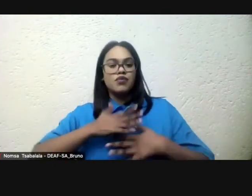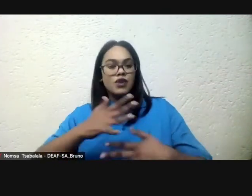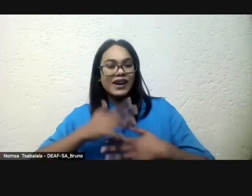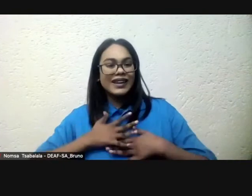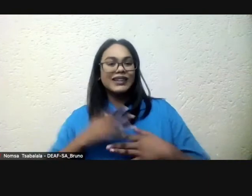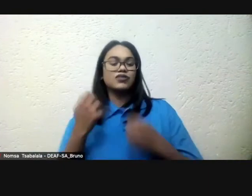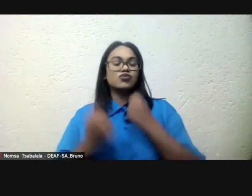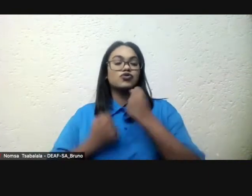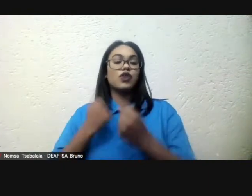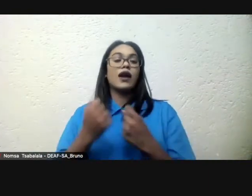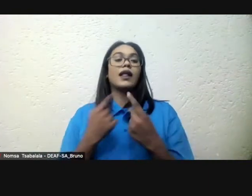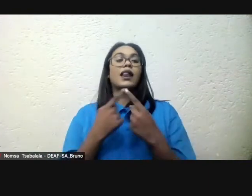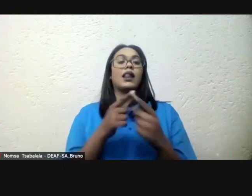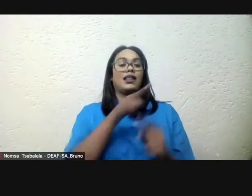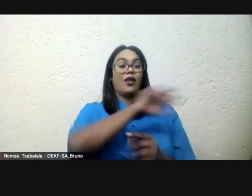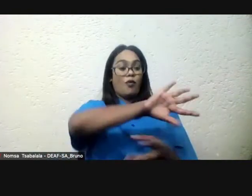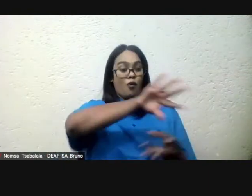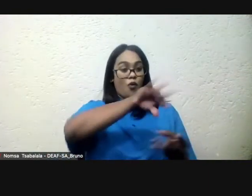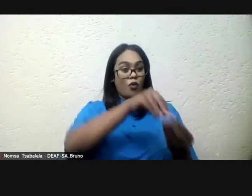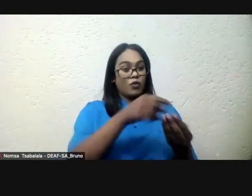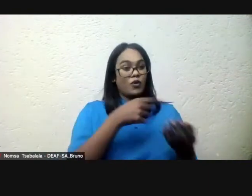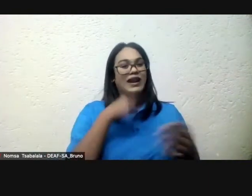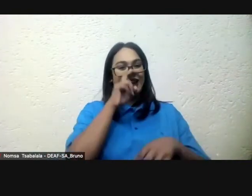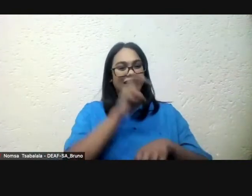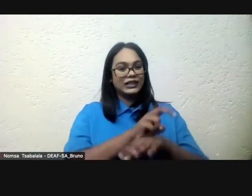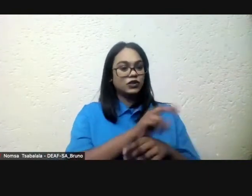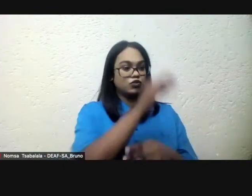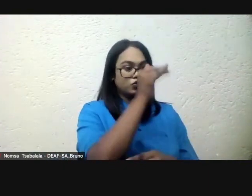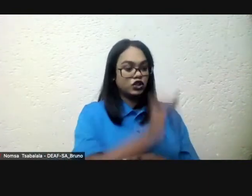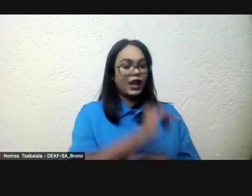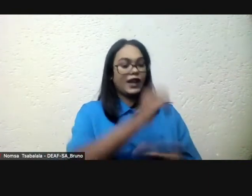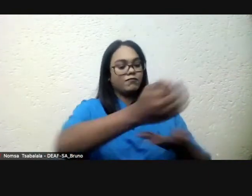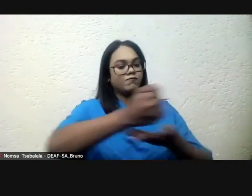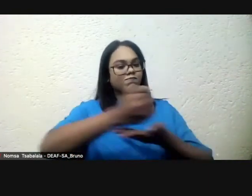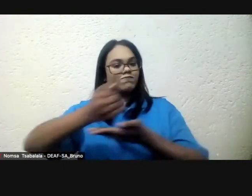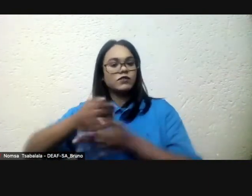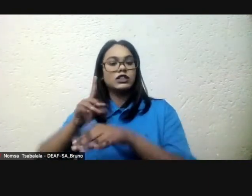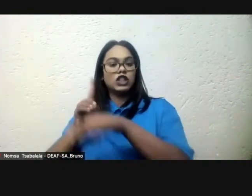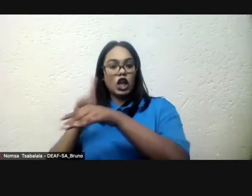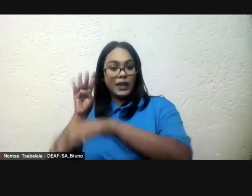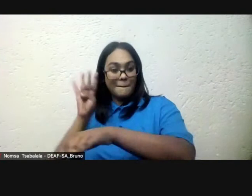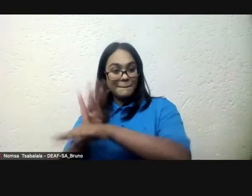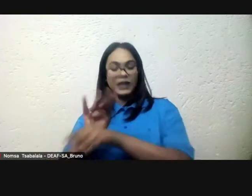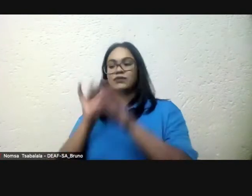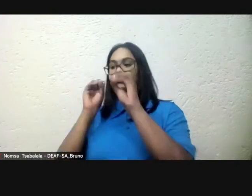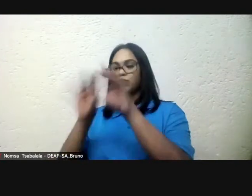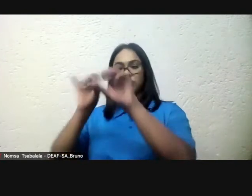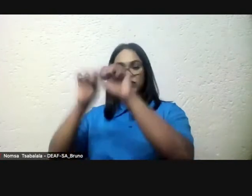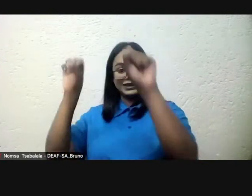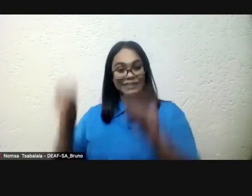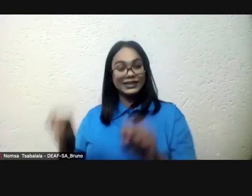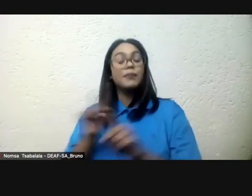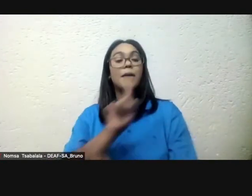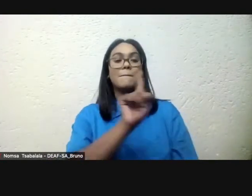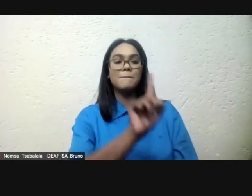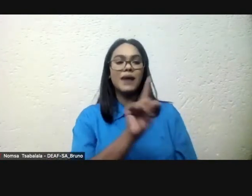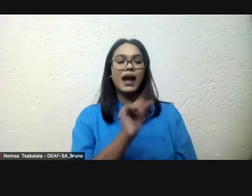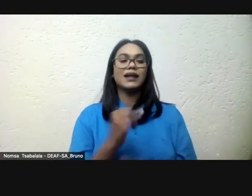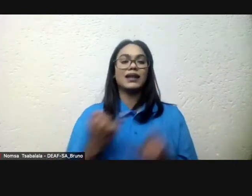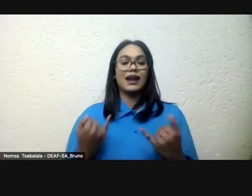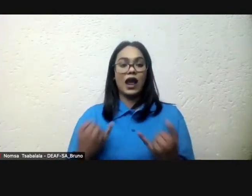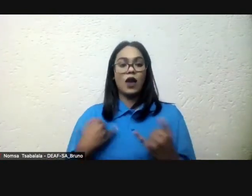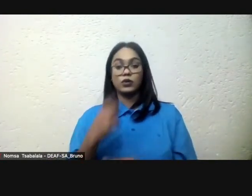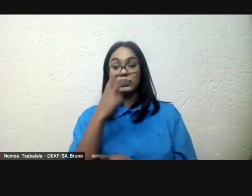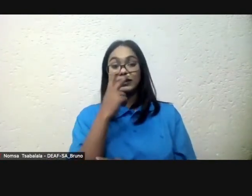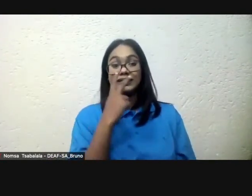admissions to unfold and for the severity measures to come about. what we also see is that severity is